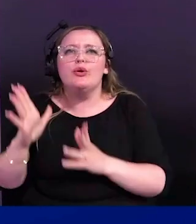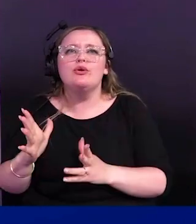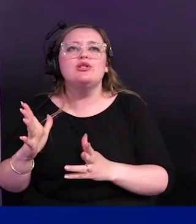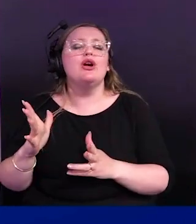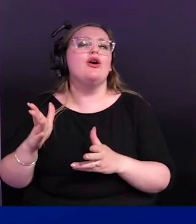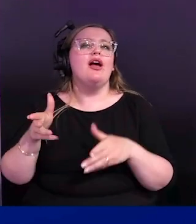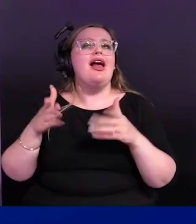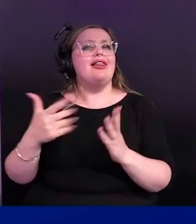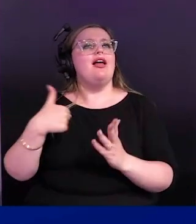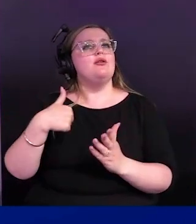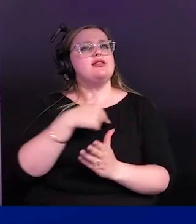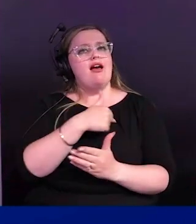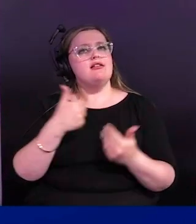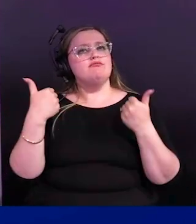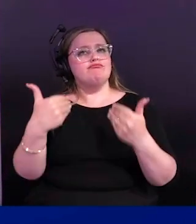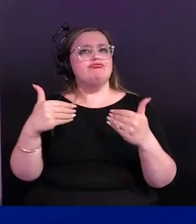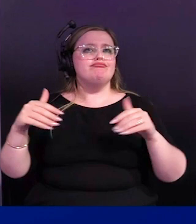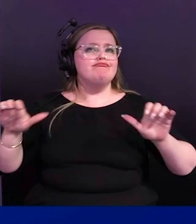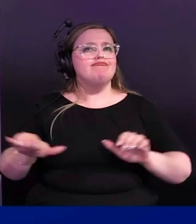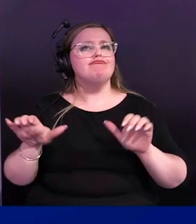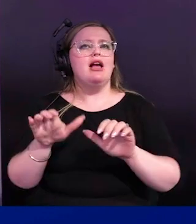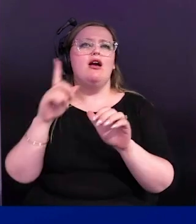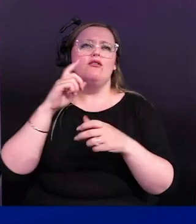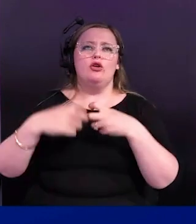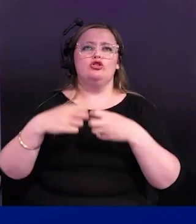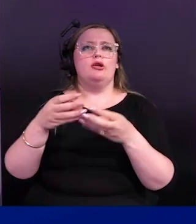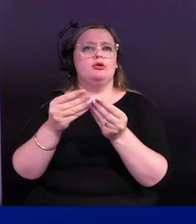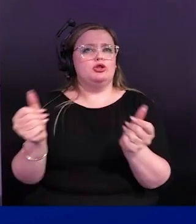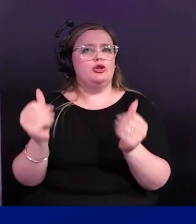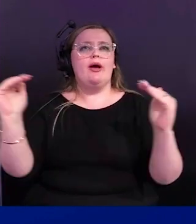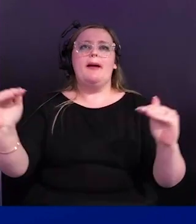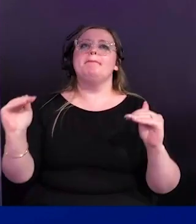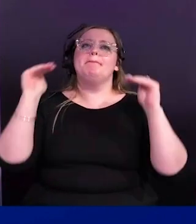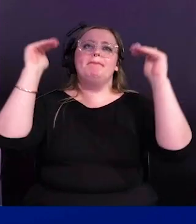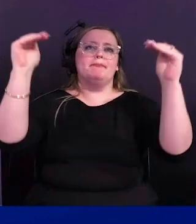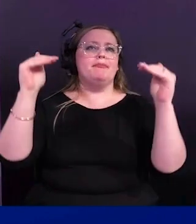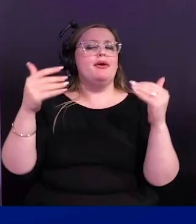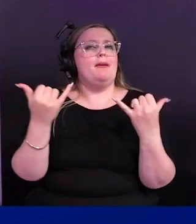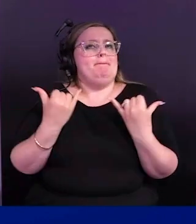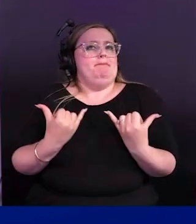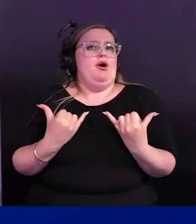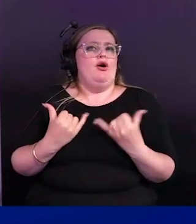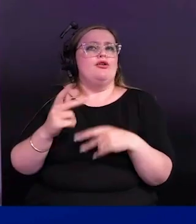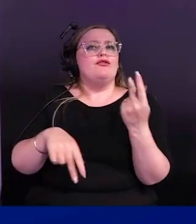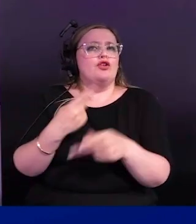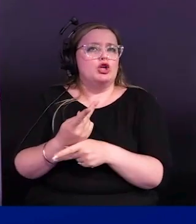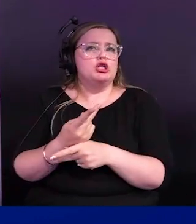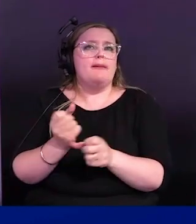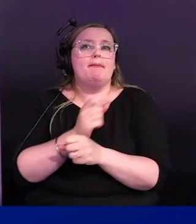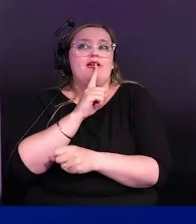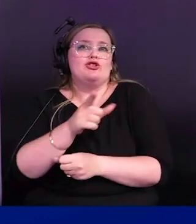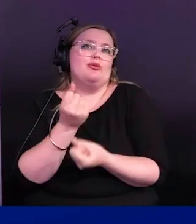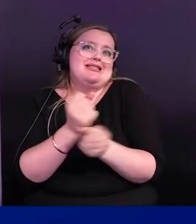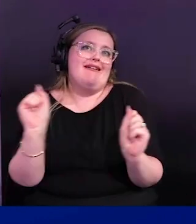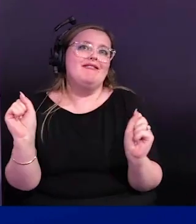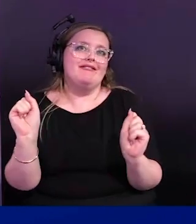take some action to troubleshoot, get this upgraded to a more modern version so that we'll be safe from that